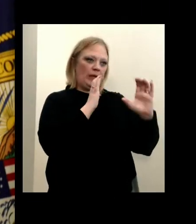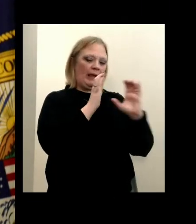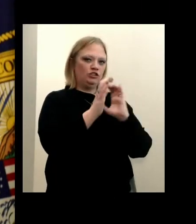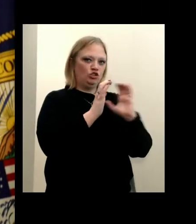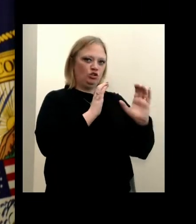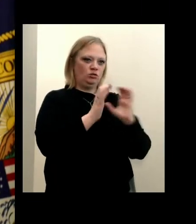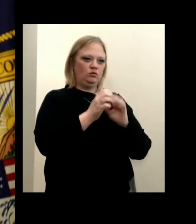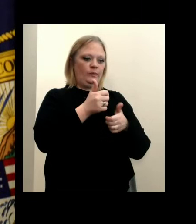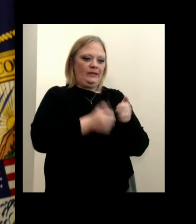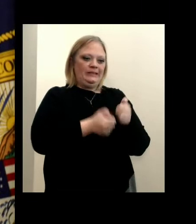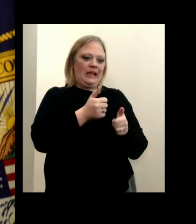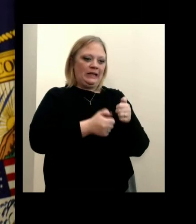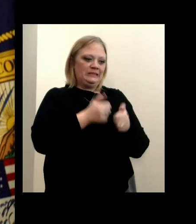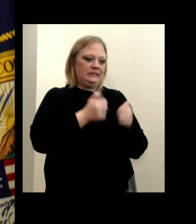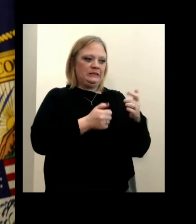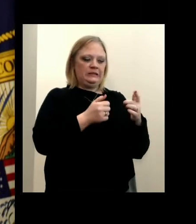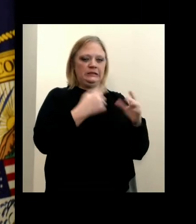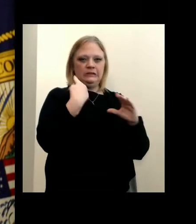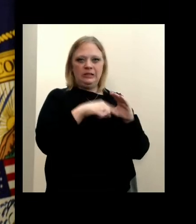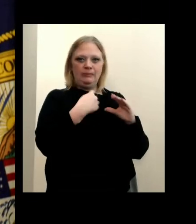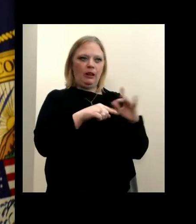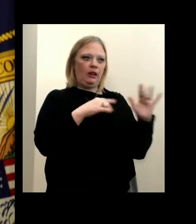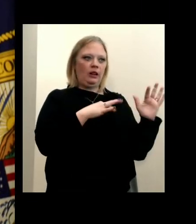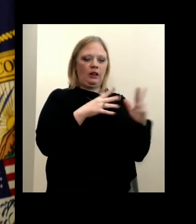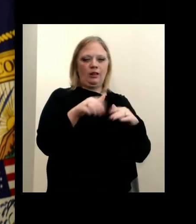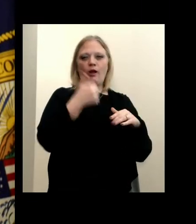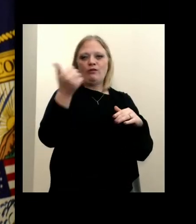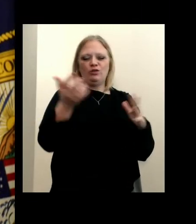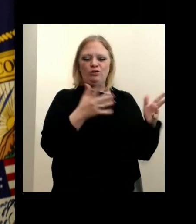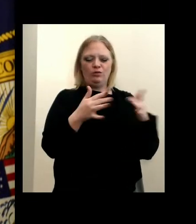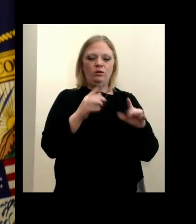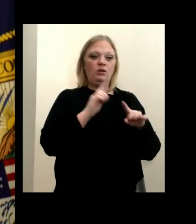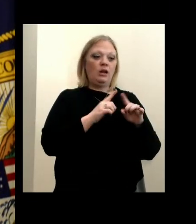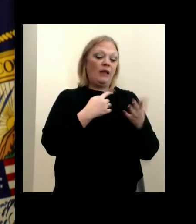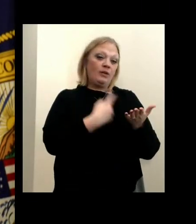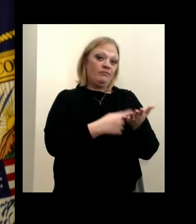and other forms. But I've been talking to his staff,